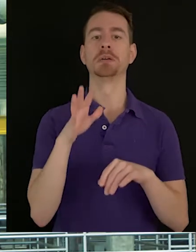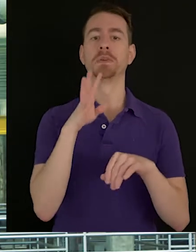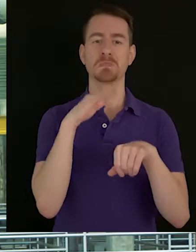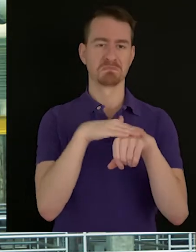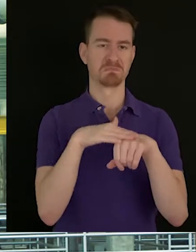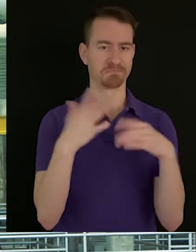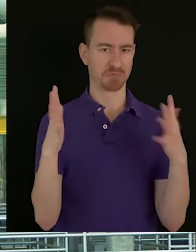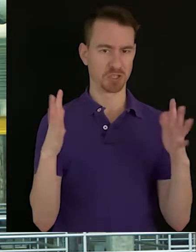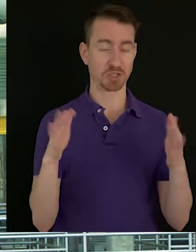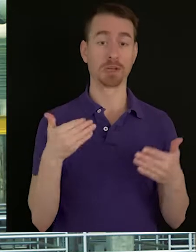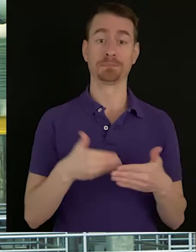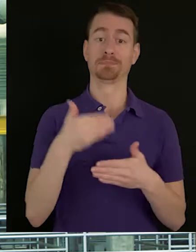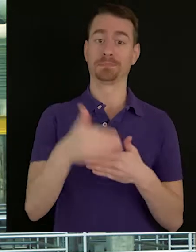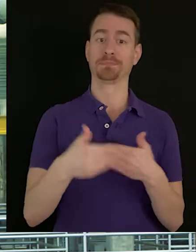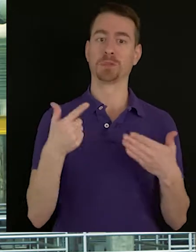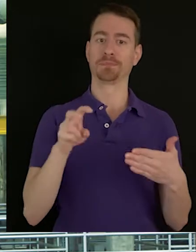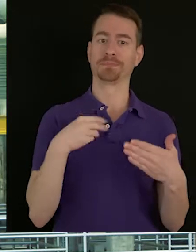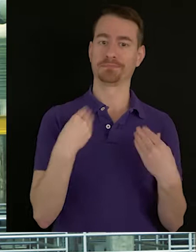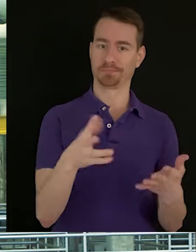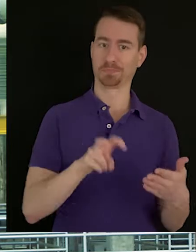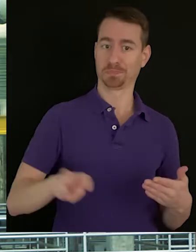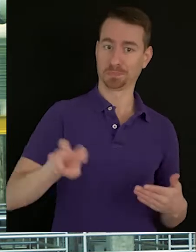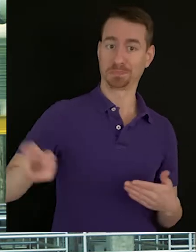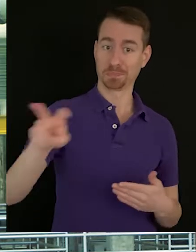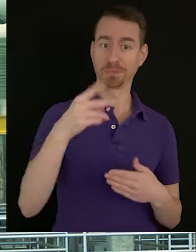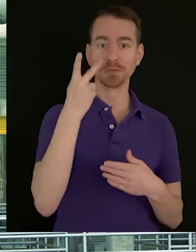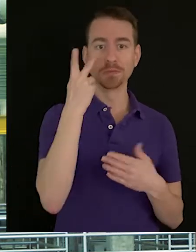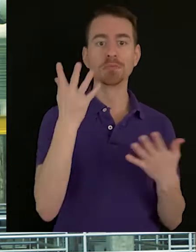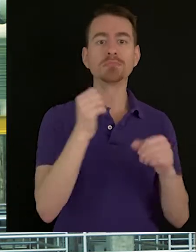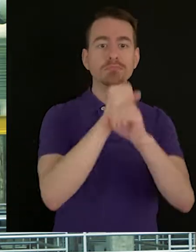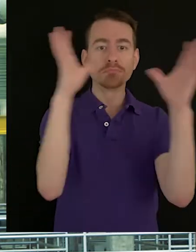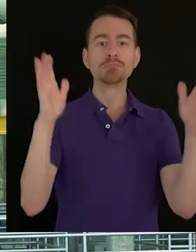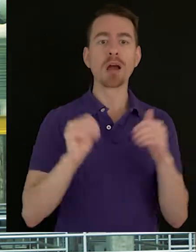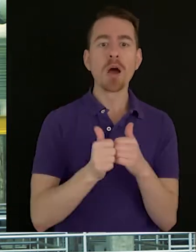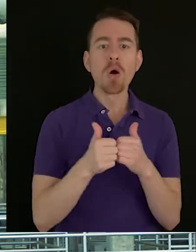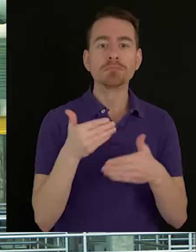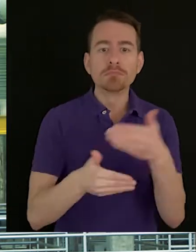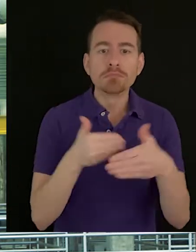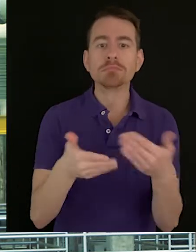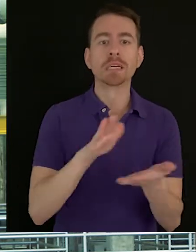basics of wastewater and our treatment system, we are going to take you through different steps of the